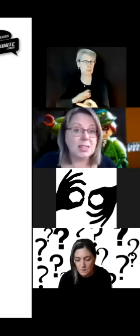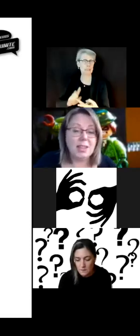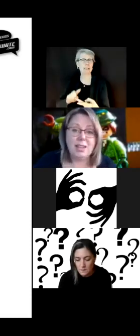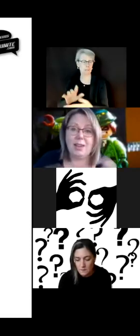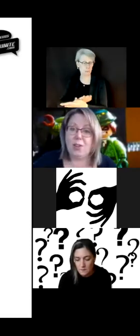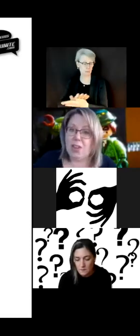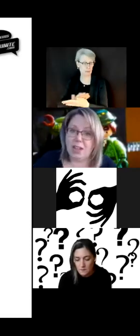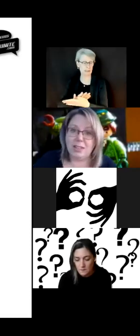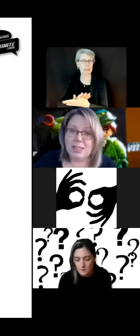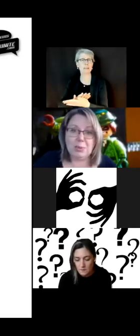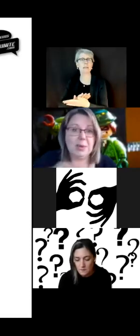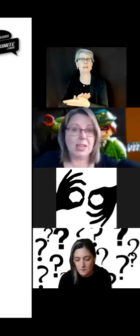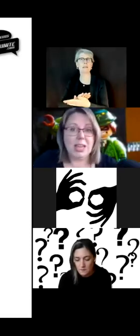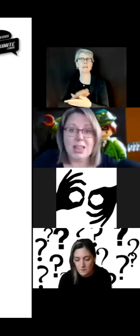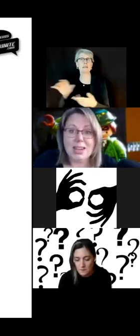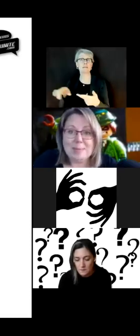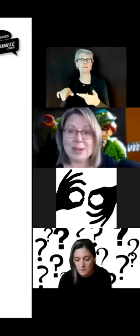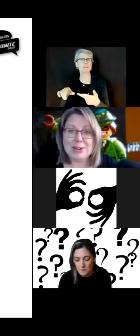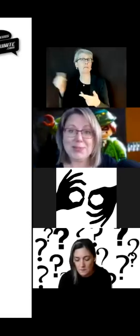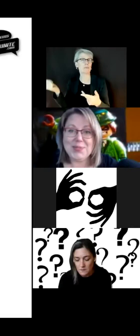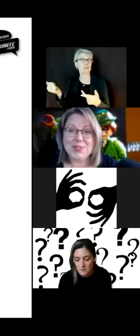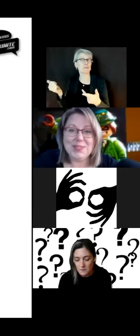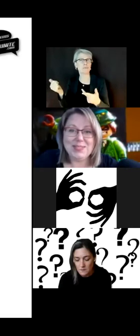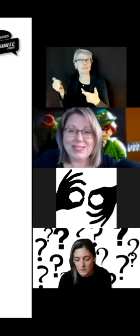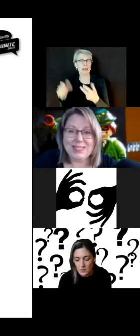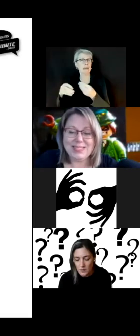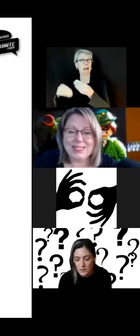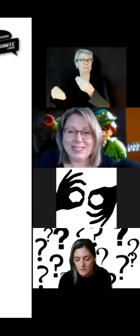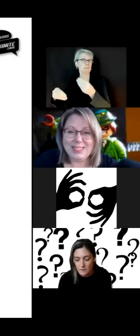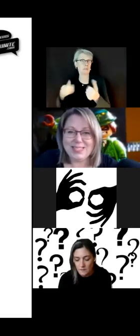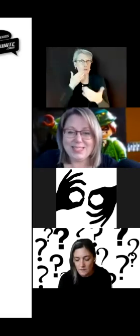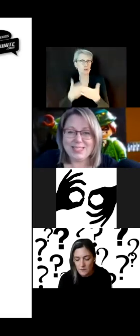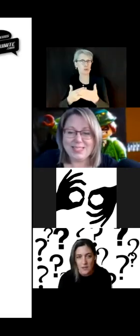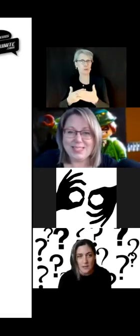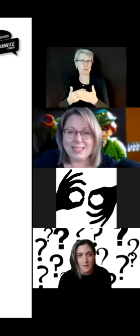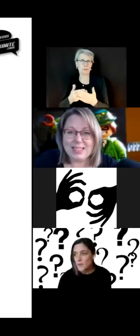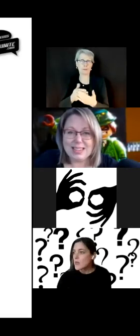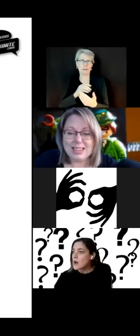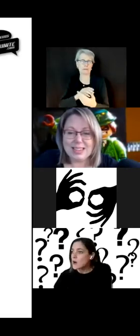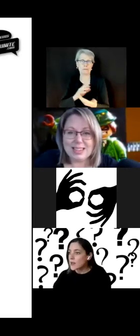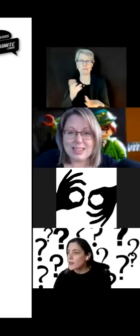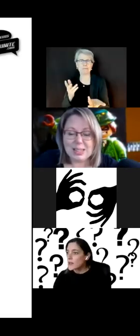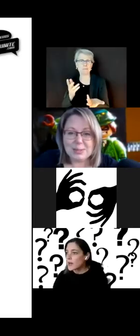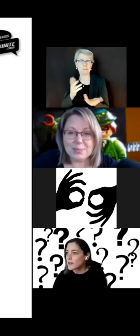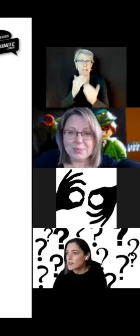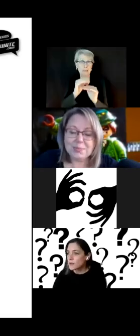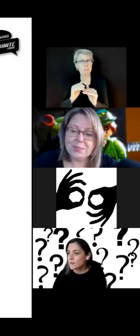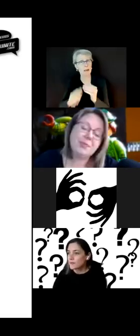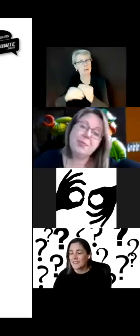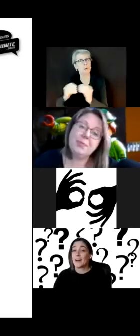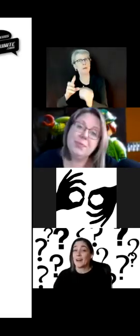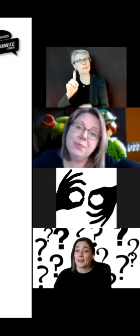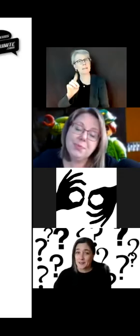movies. Everything else, the more we can get in there, the better. Great. Thanks. Okay. Next